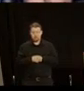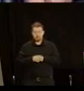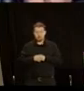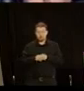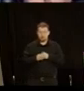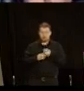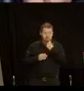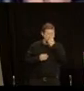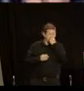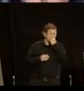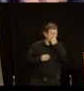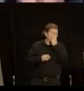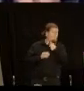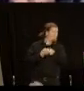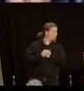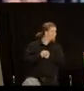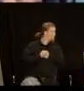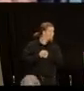here we go.